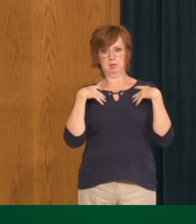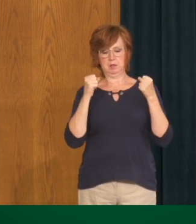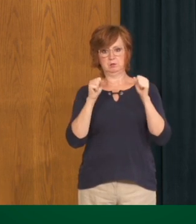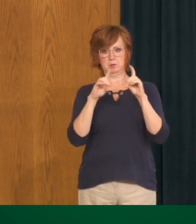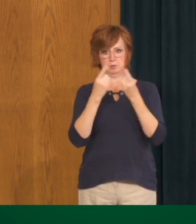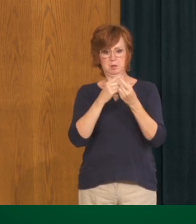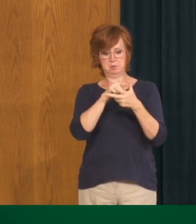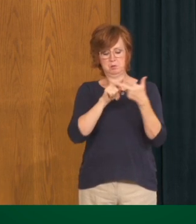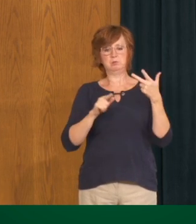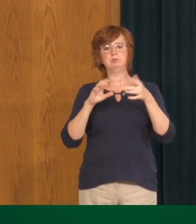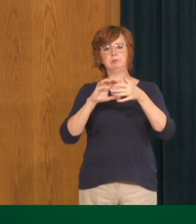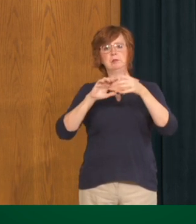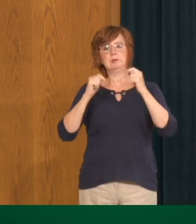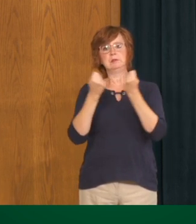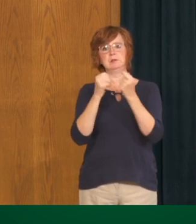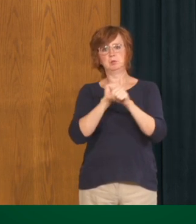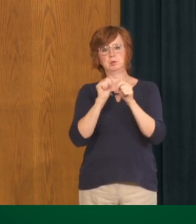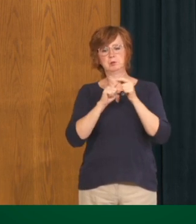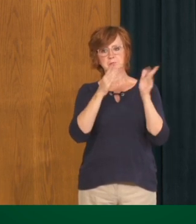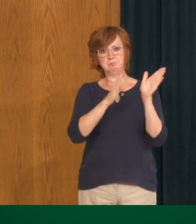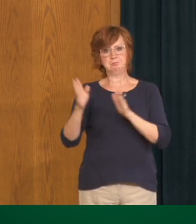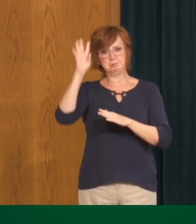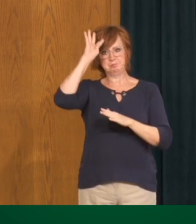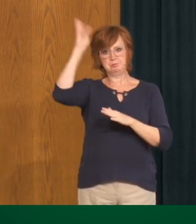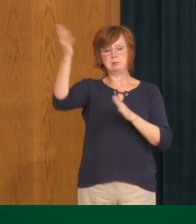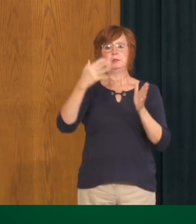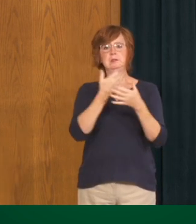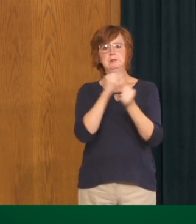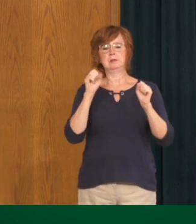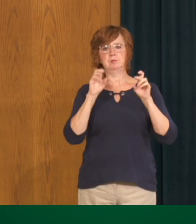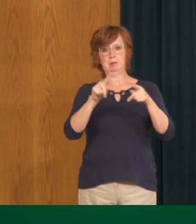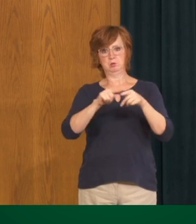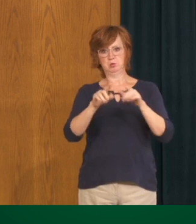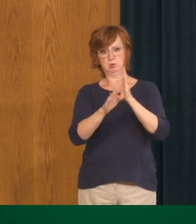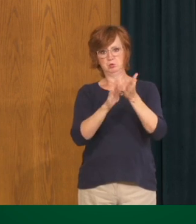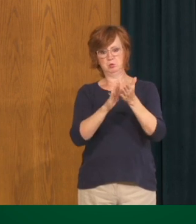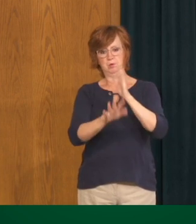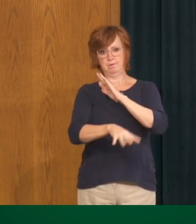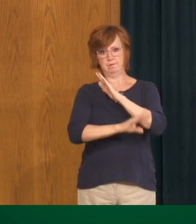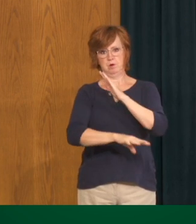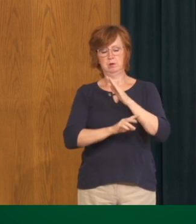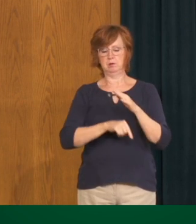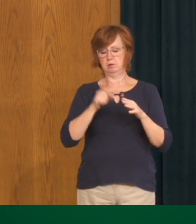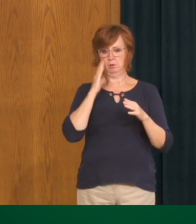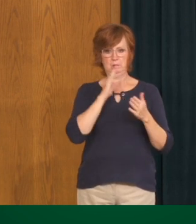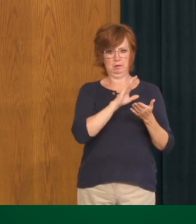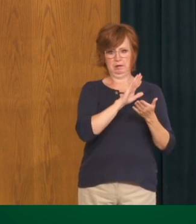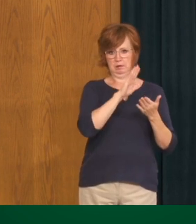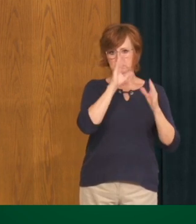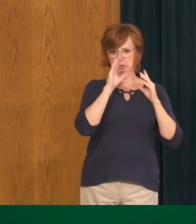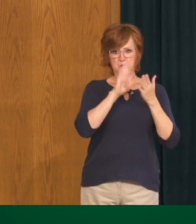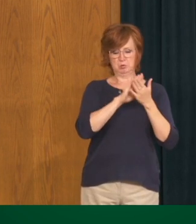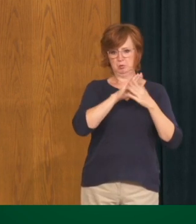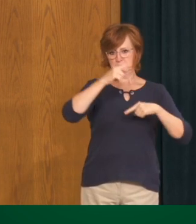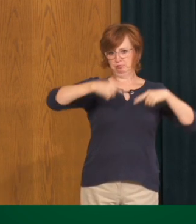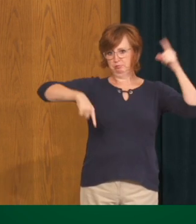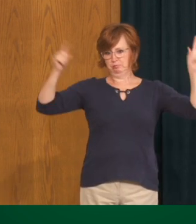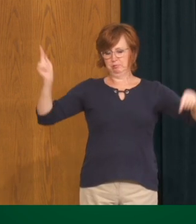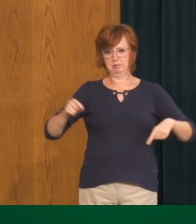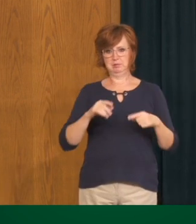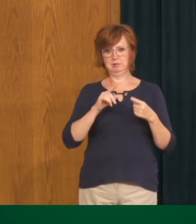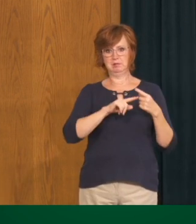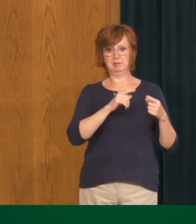to schools. As you know, the education in Saskatchewan is very diverse. We have schools ranging from 4 students to